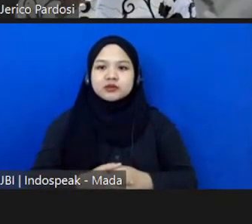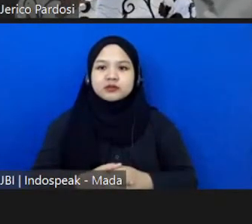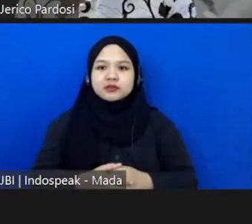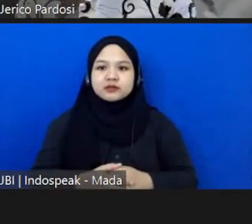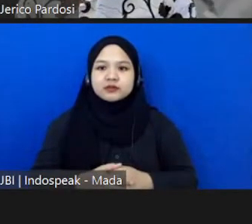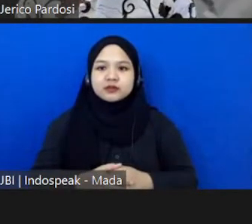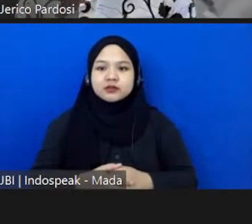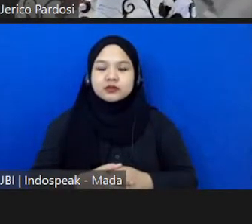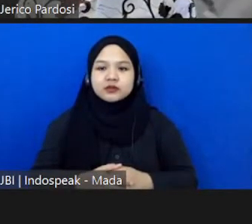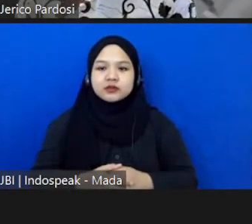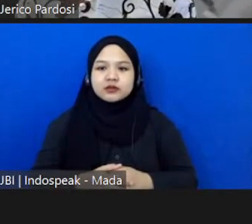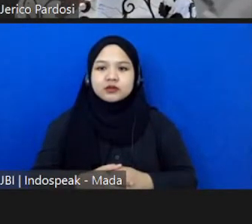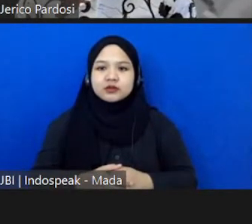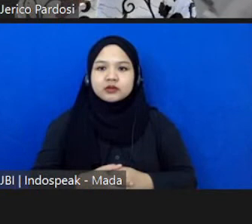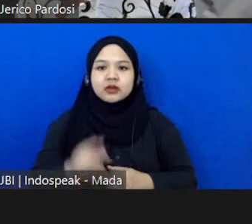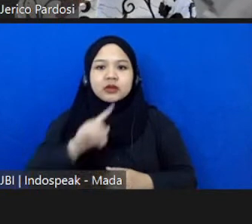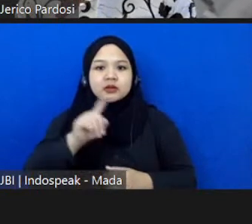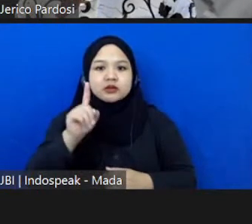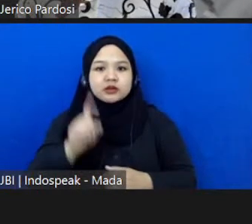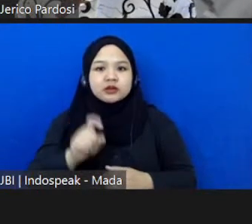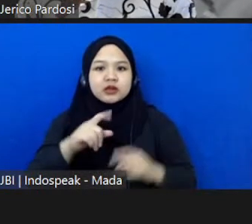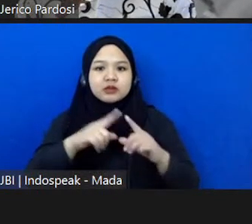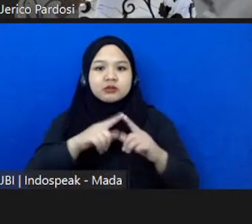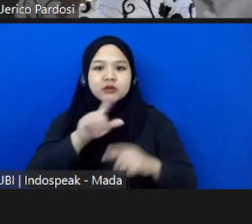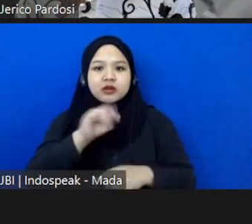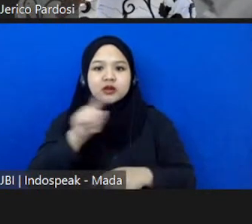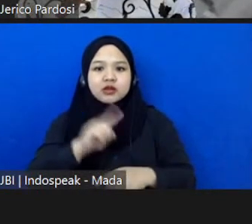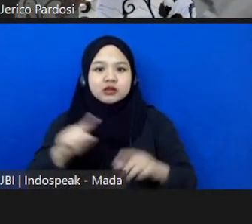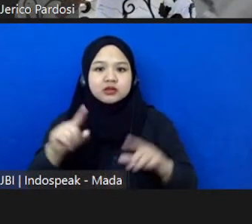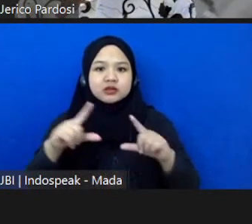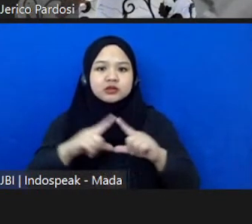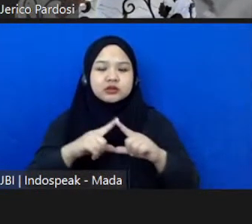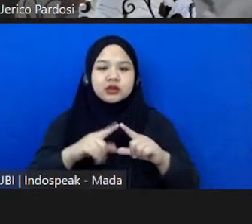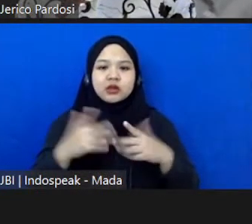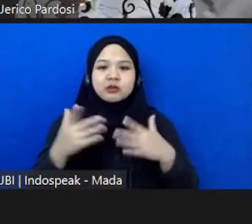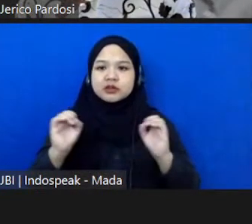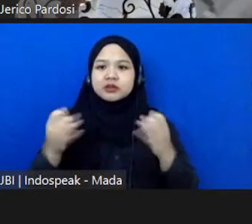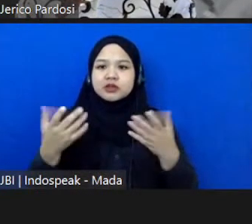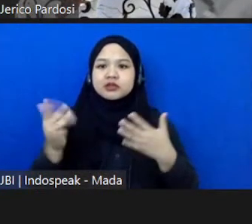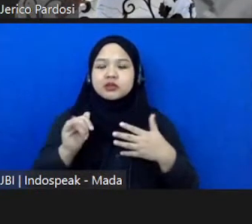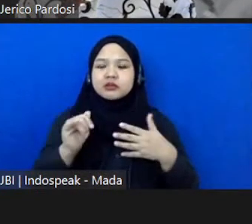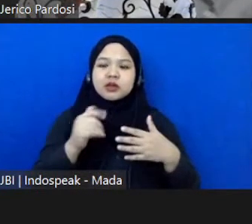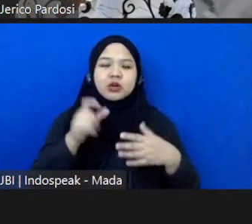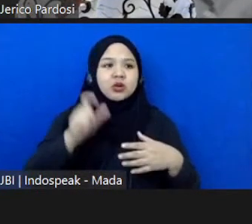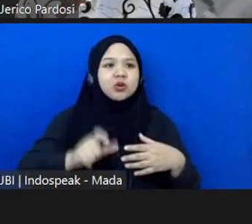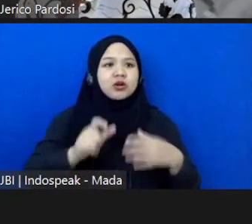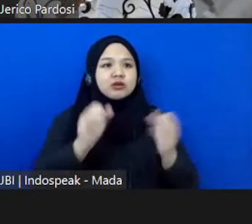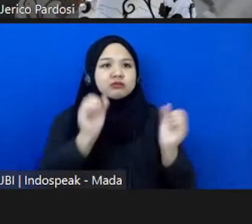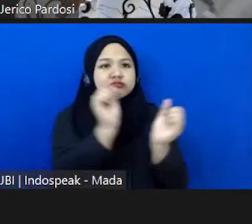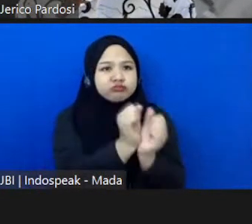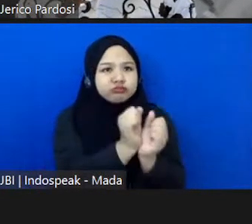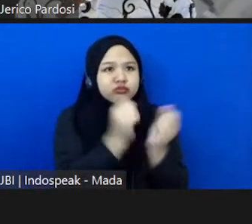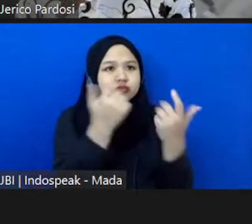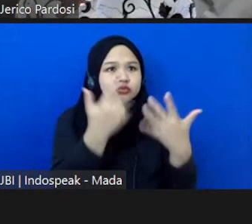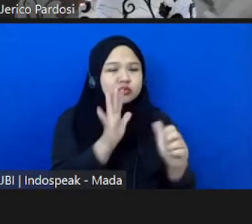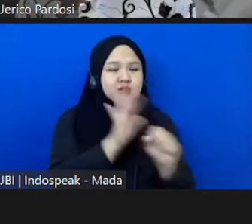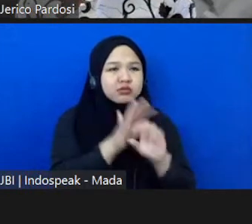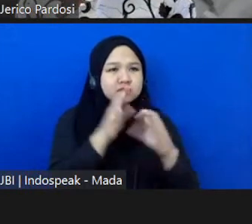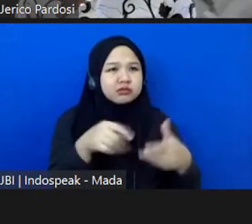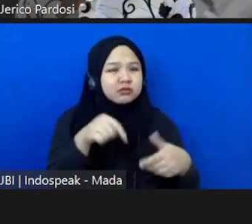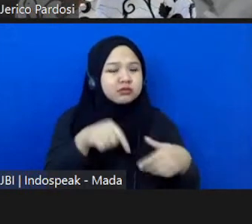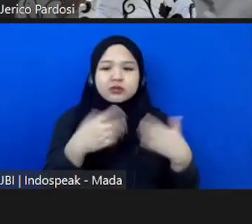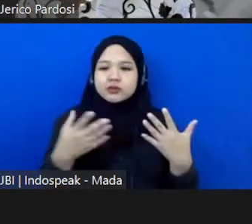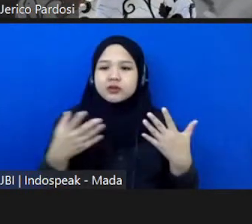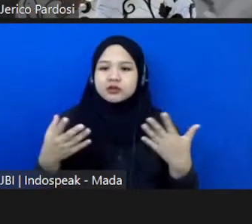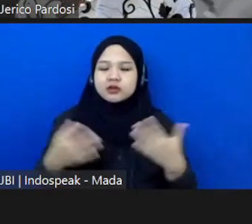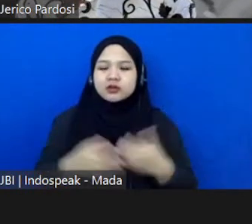question from Aliza about what is happening with Pasung survivors during the pandemic, this is